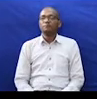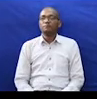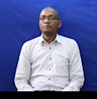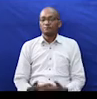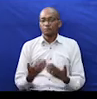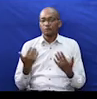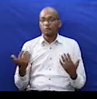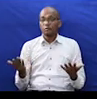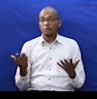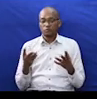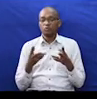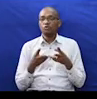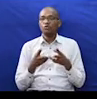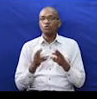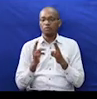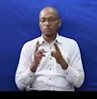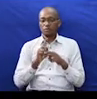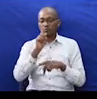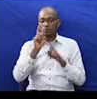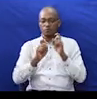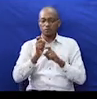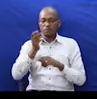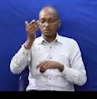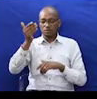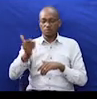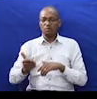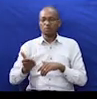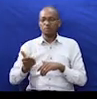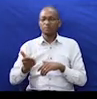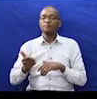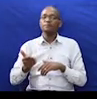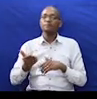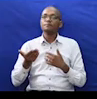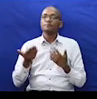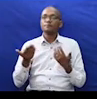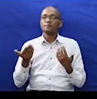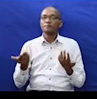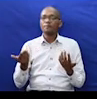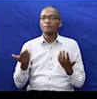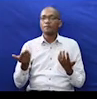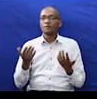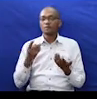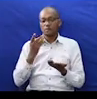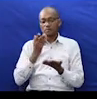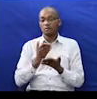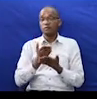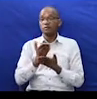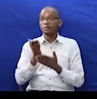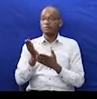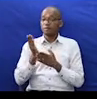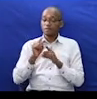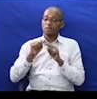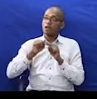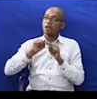Solution for these questions. It is advisable to draw the right angle triangles and making sure that the longest